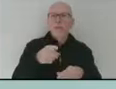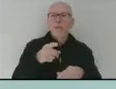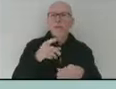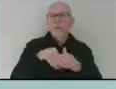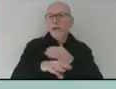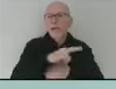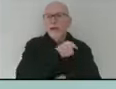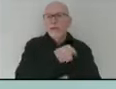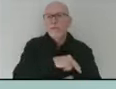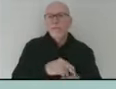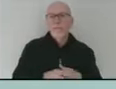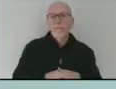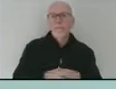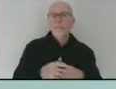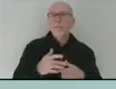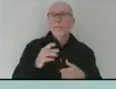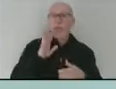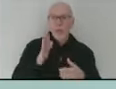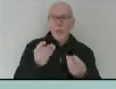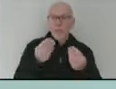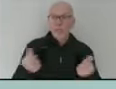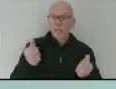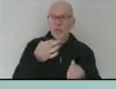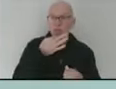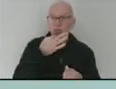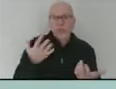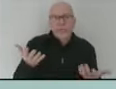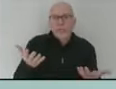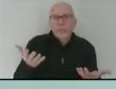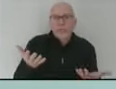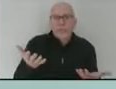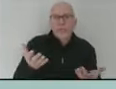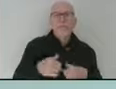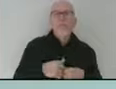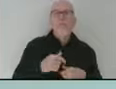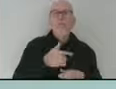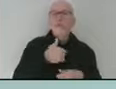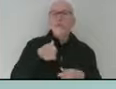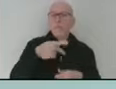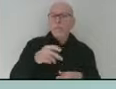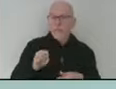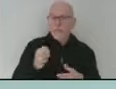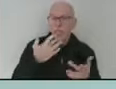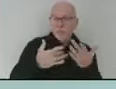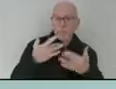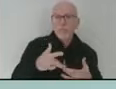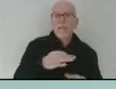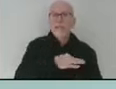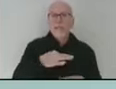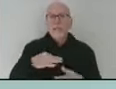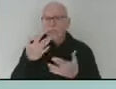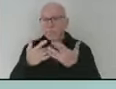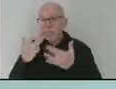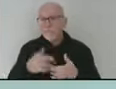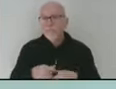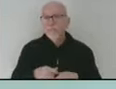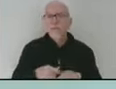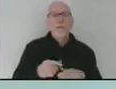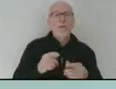Unfortunately, we don't see an end in the near future. Our PPE shortages are continuing, our staffing shortages, and rapid